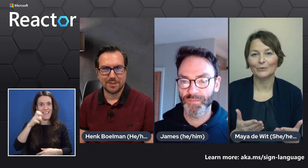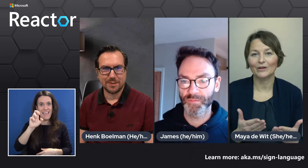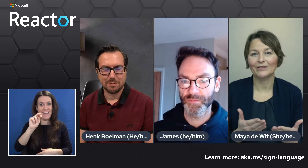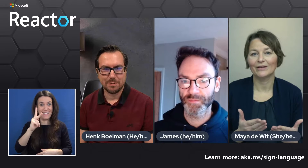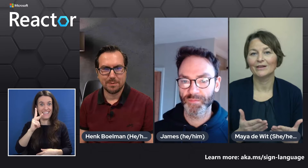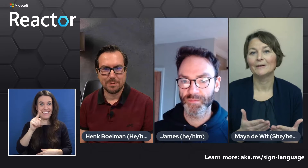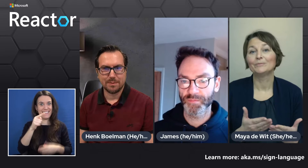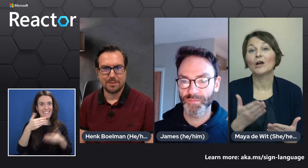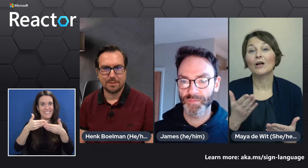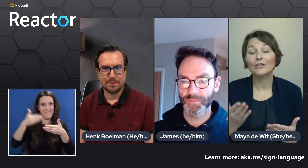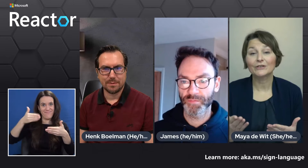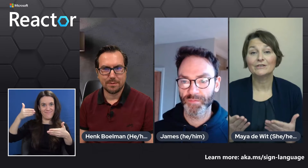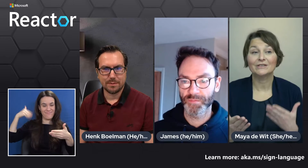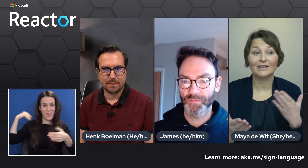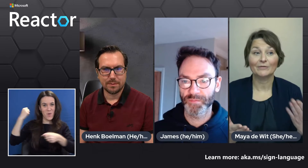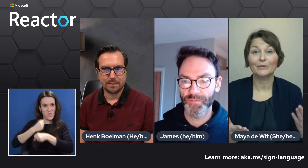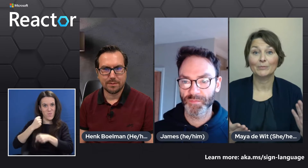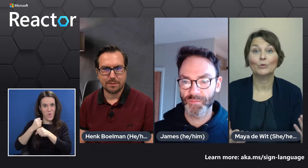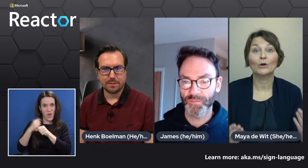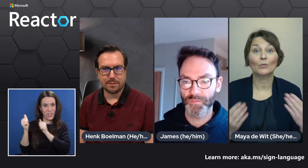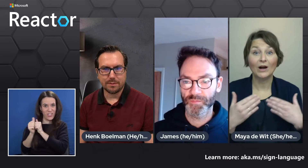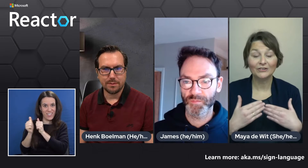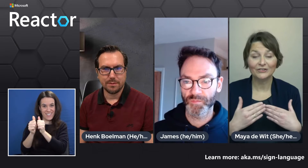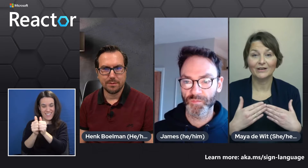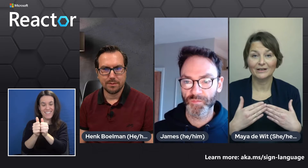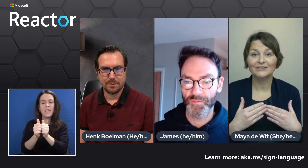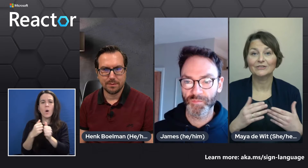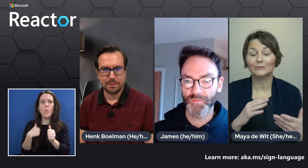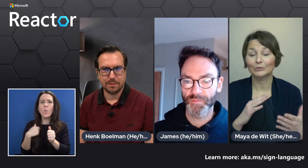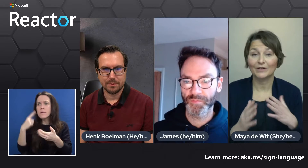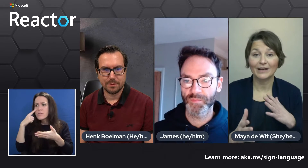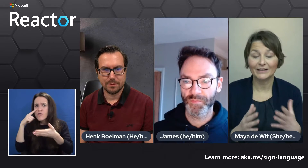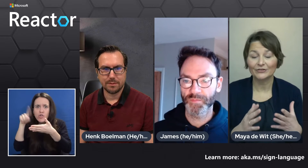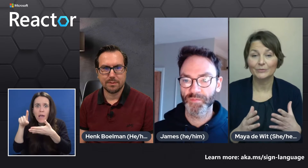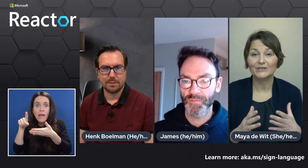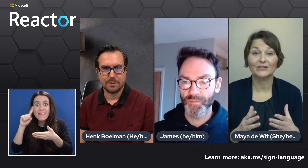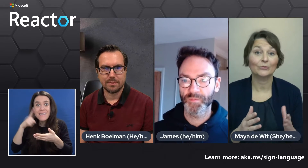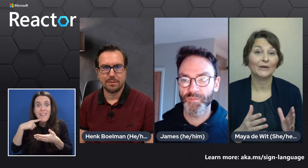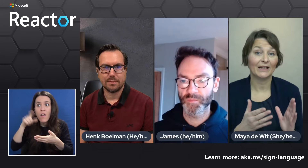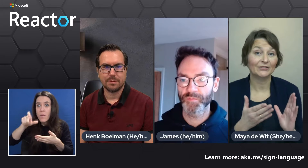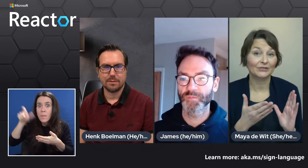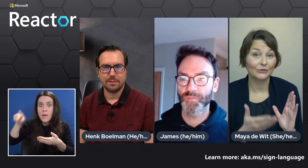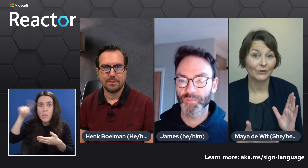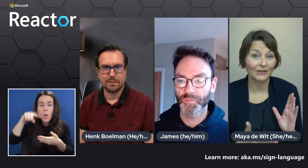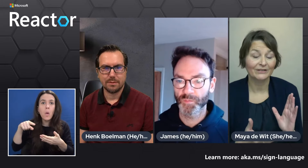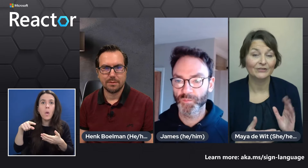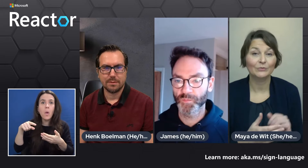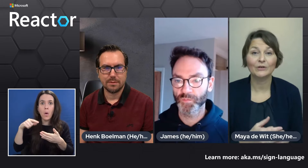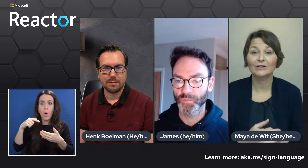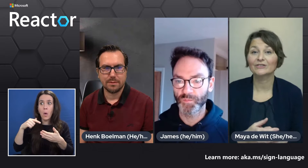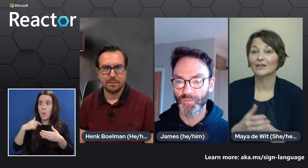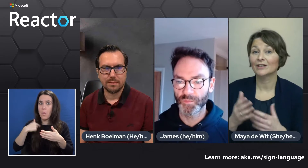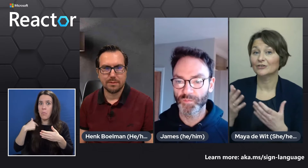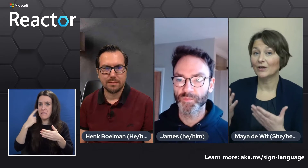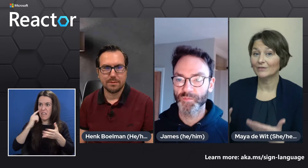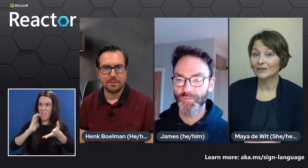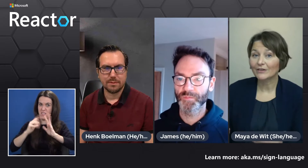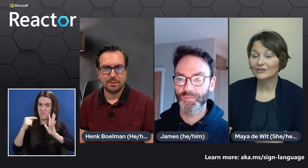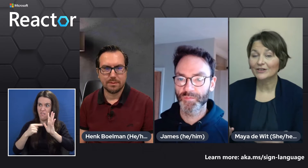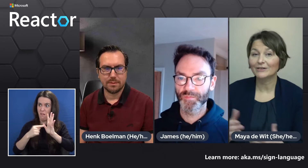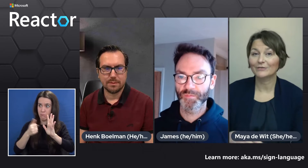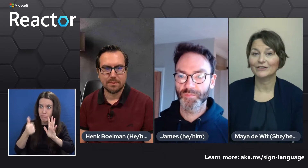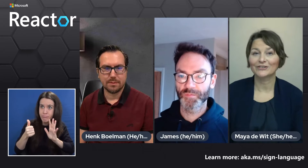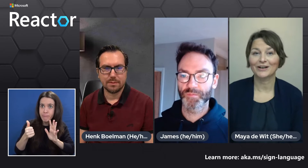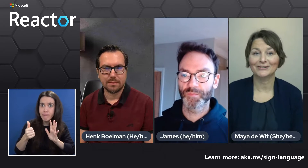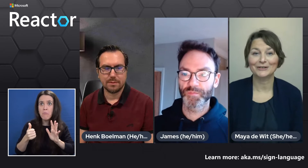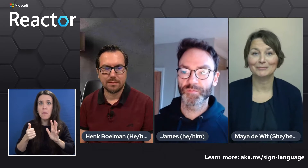check with other deaf people who are watching us, providing interpretation. We ask, do you think this works? Do you have another